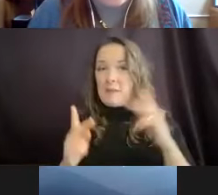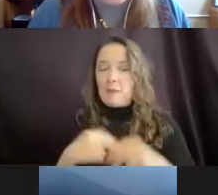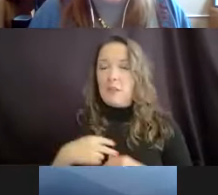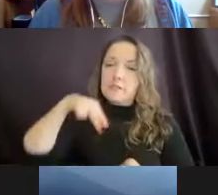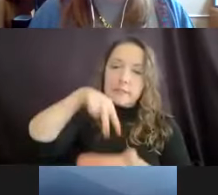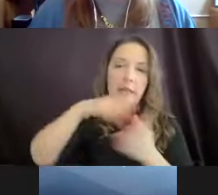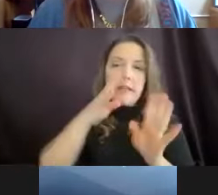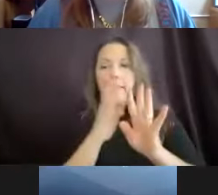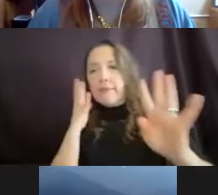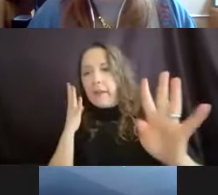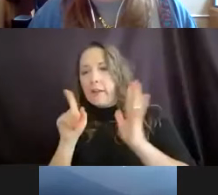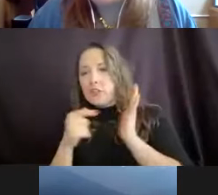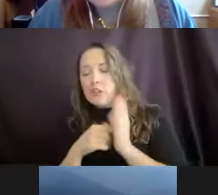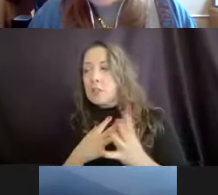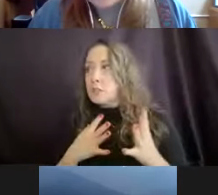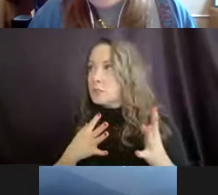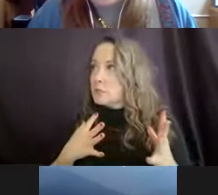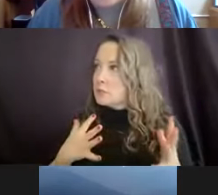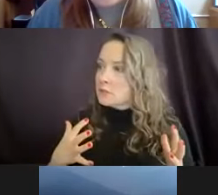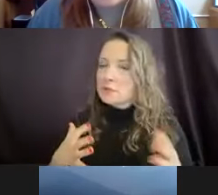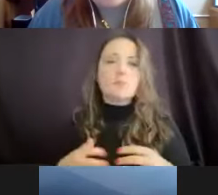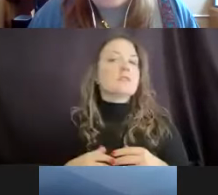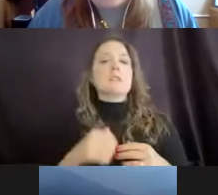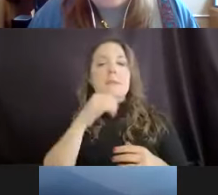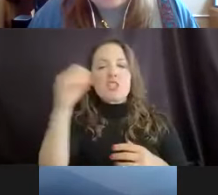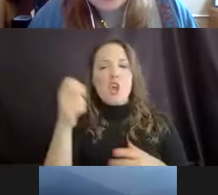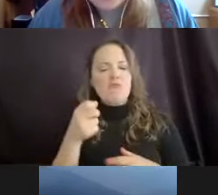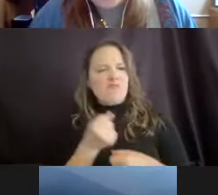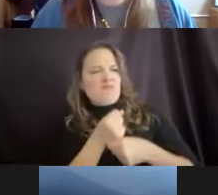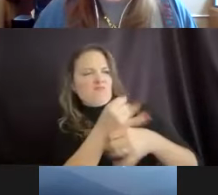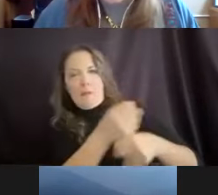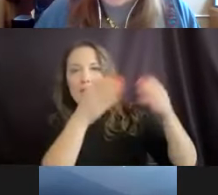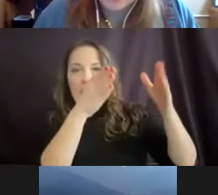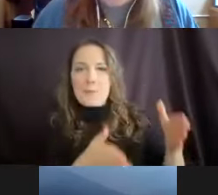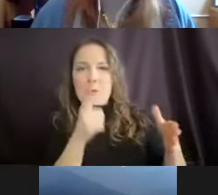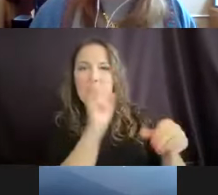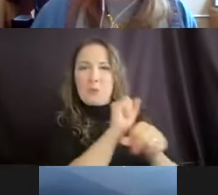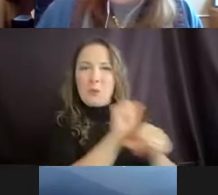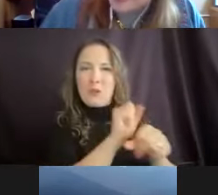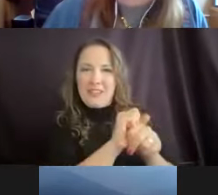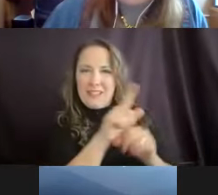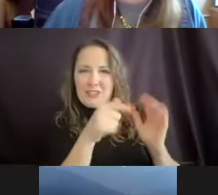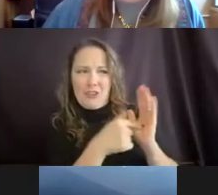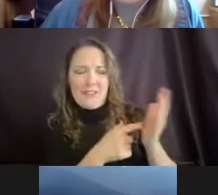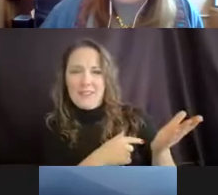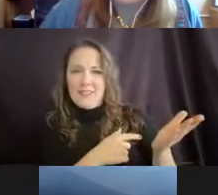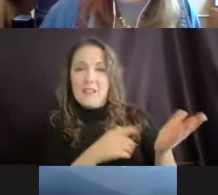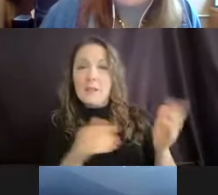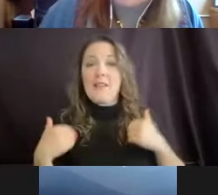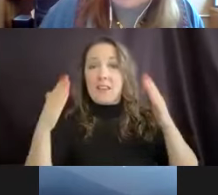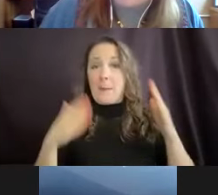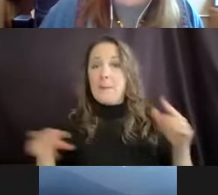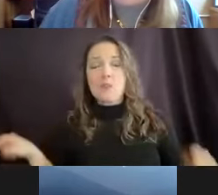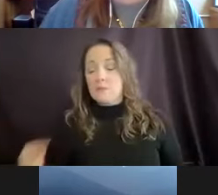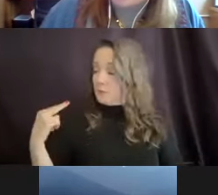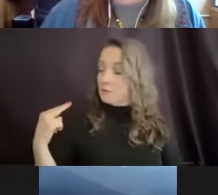line at Target, but don't take that out on the person who is working at Target because your young person is going to learn